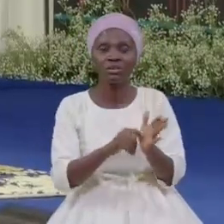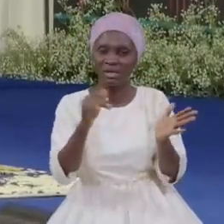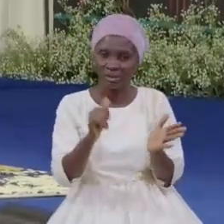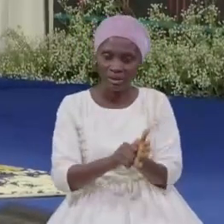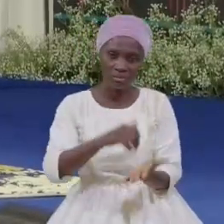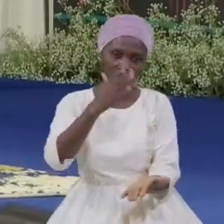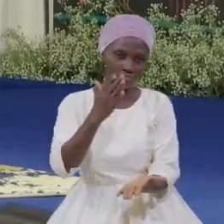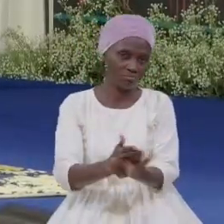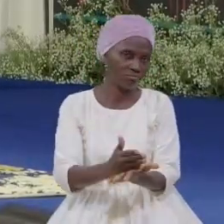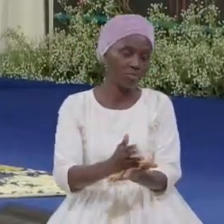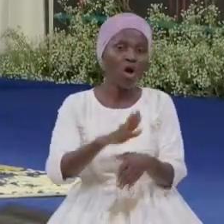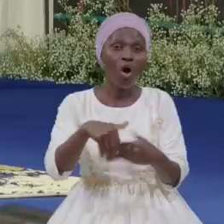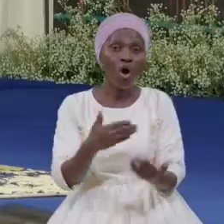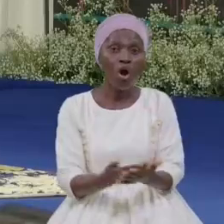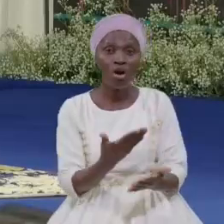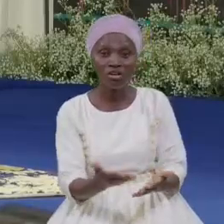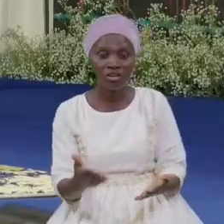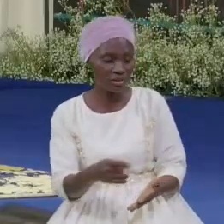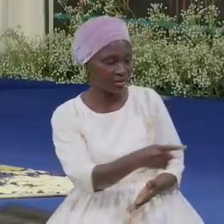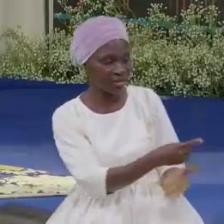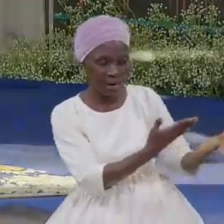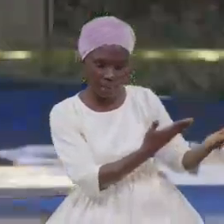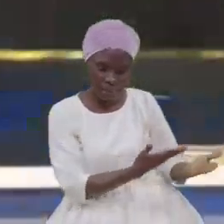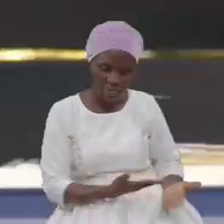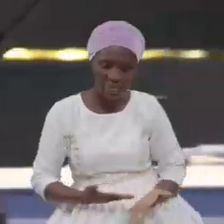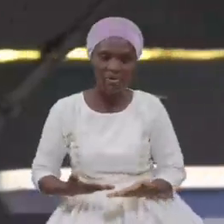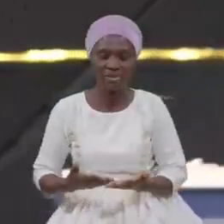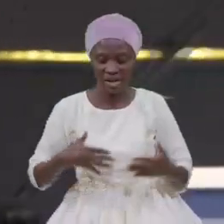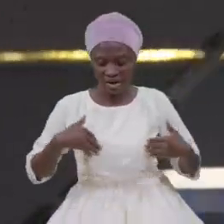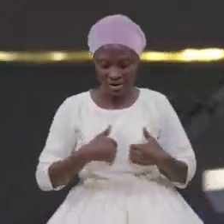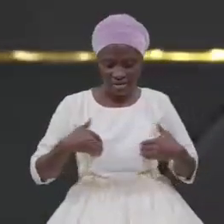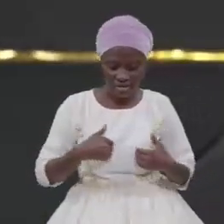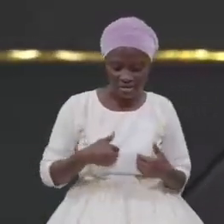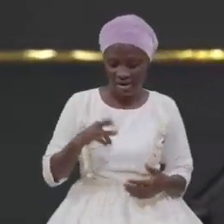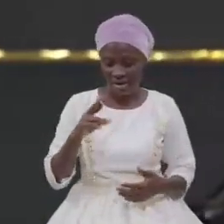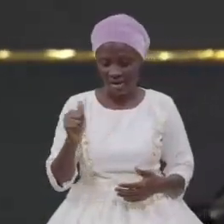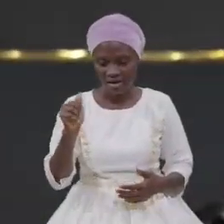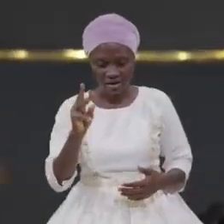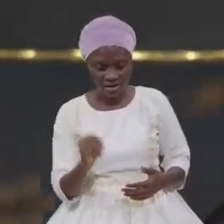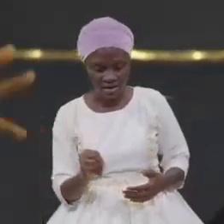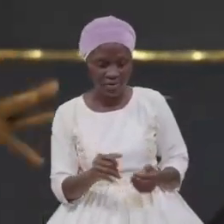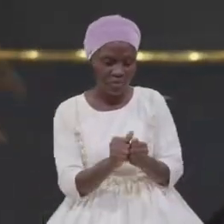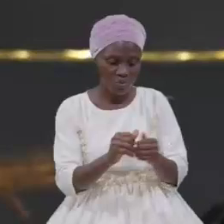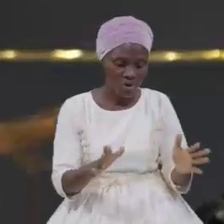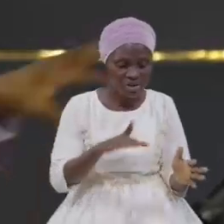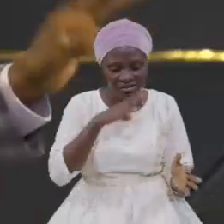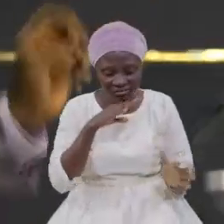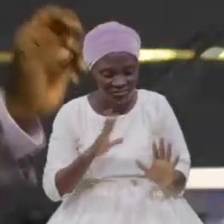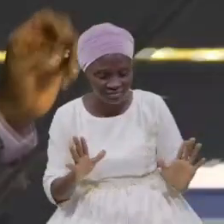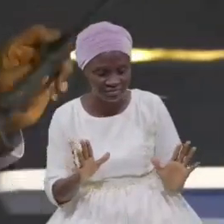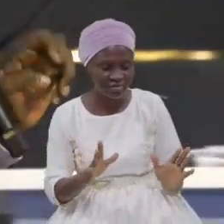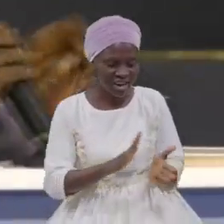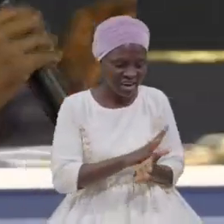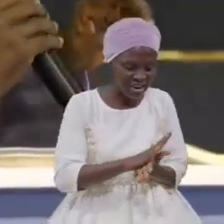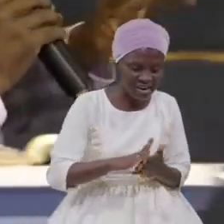the things they brought, a lamb without blemish. Then you take it out of the flock, and then you kill it and pour the blood in